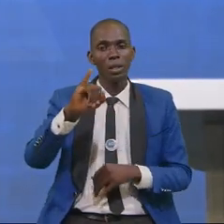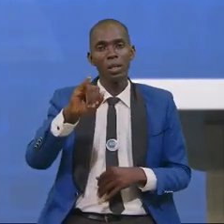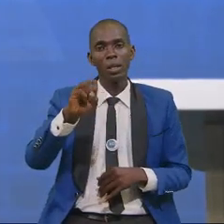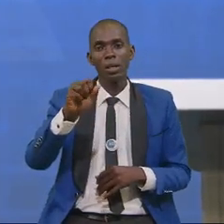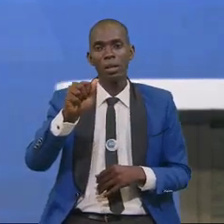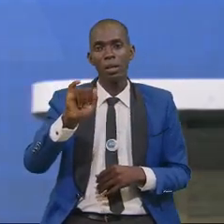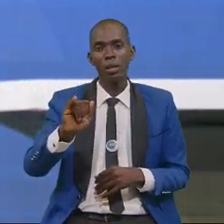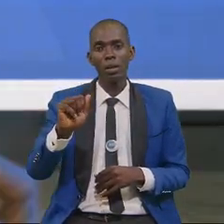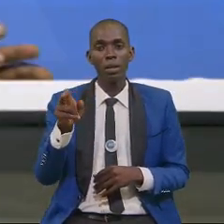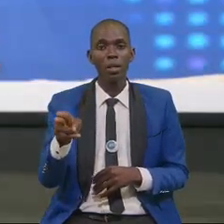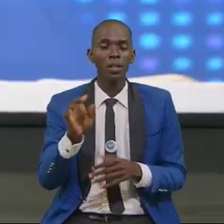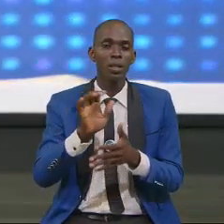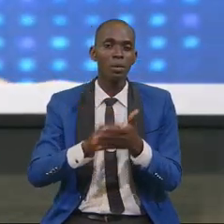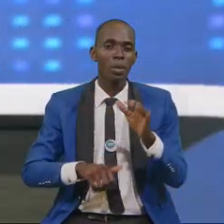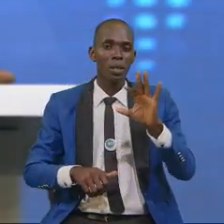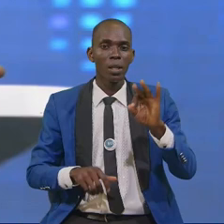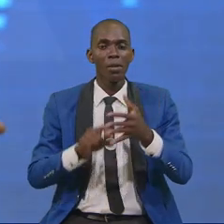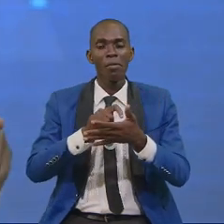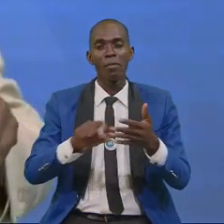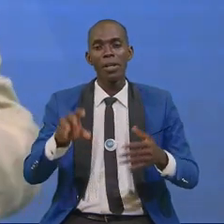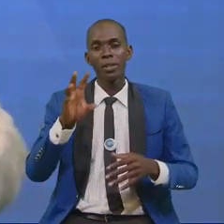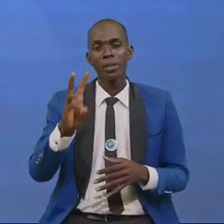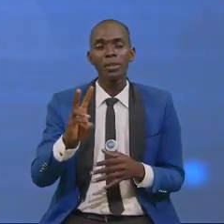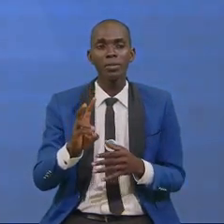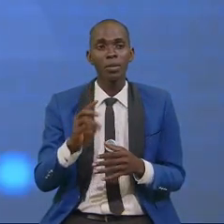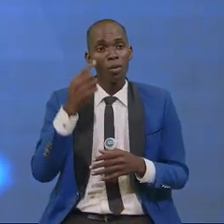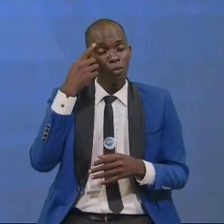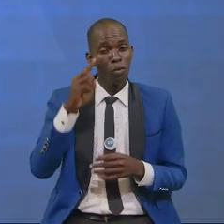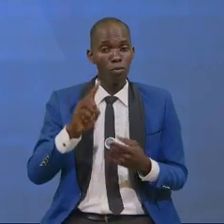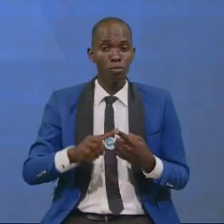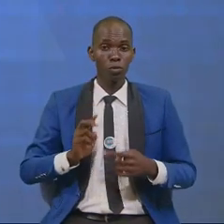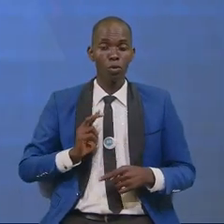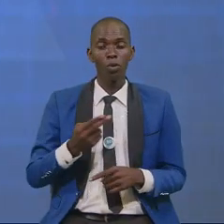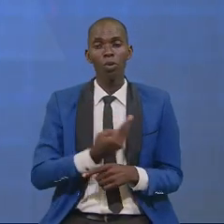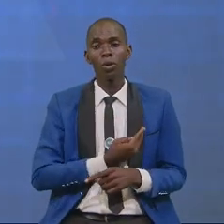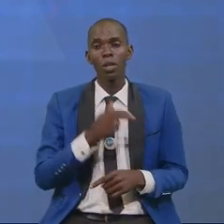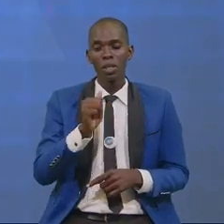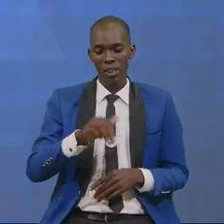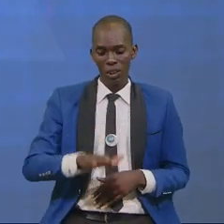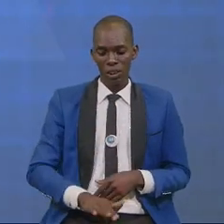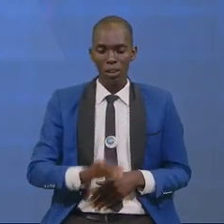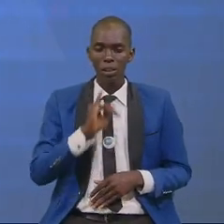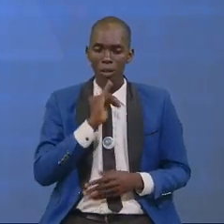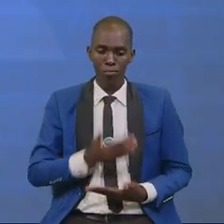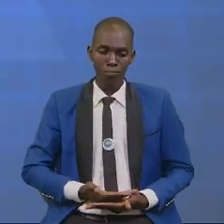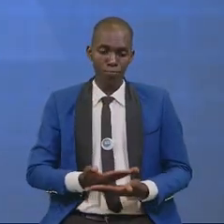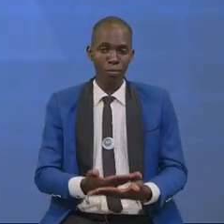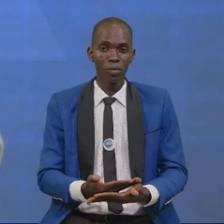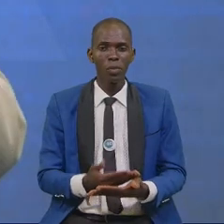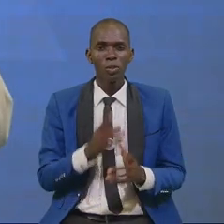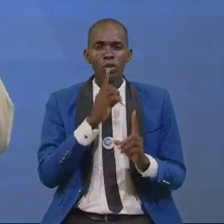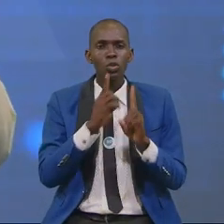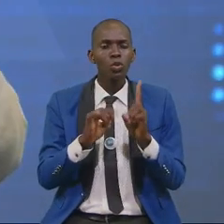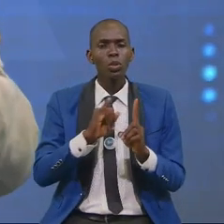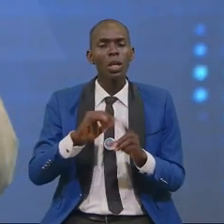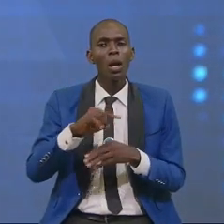Isaiah chapter 9, verse 6, it says, "For unto us a child is born." He's talking about in